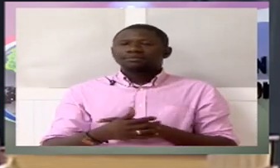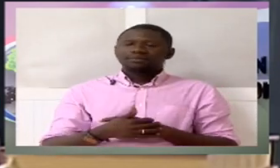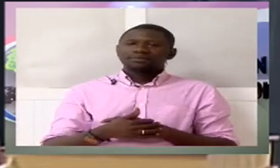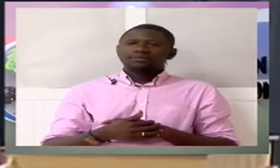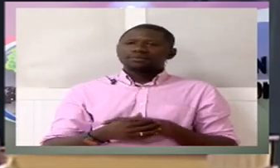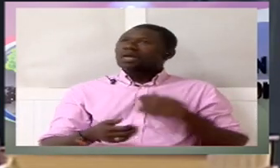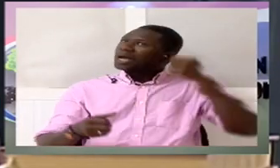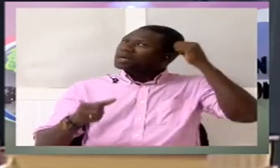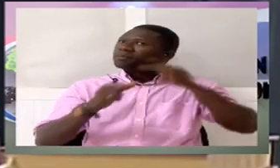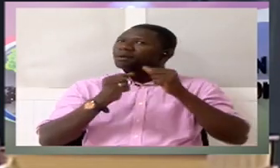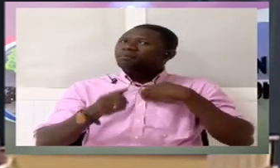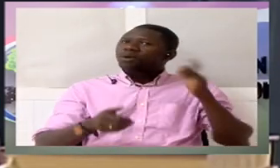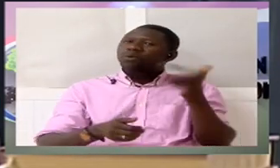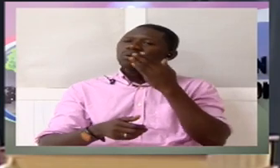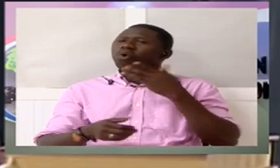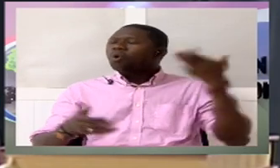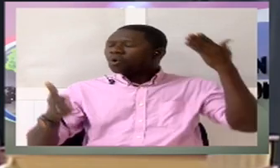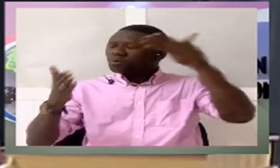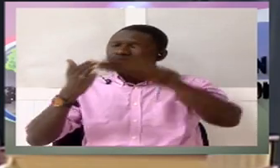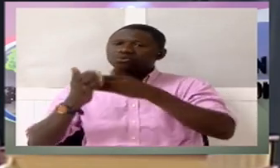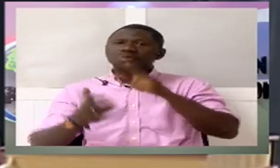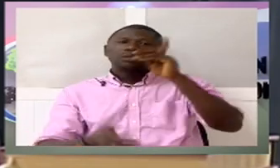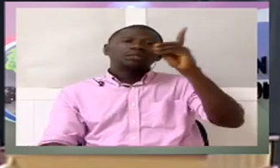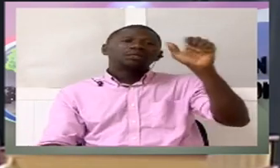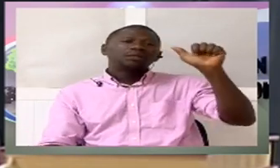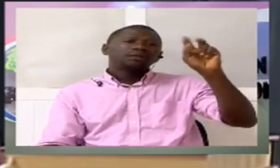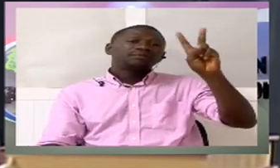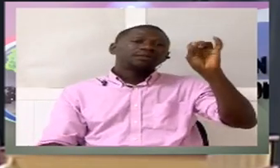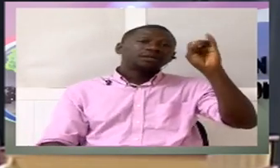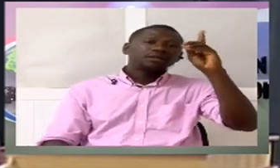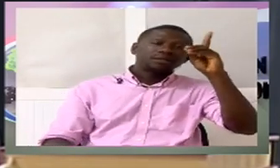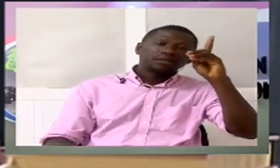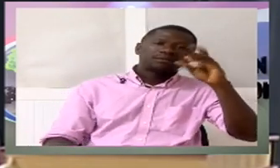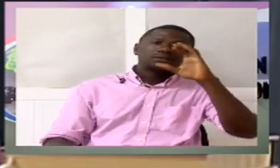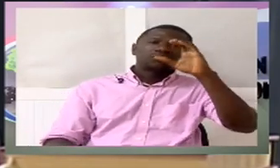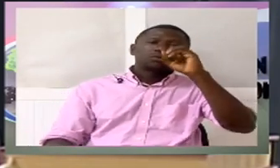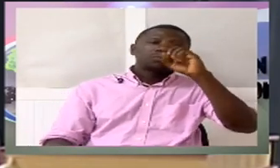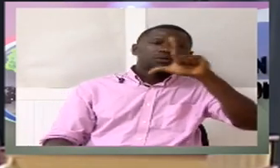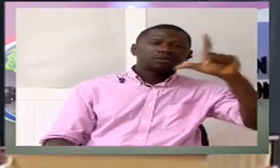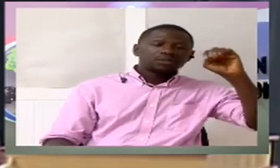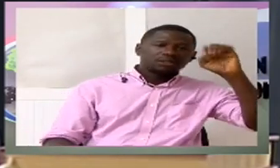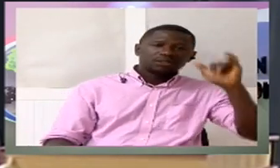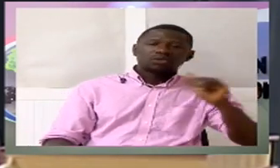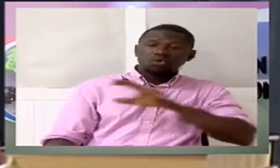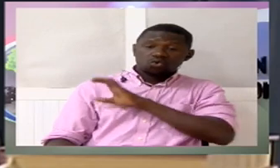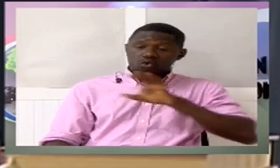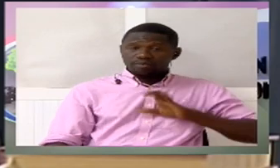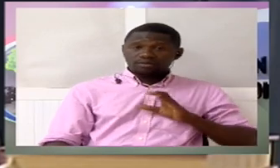David. I went there, I remember, I went up to David's own compound to talk to